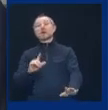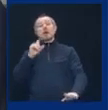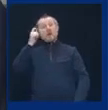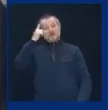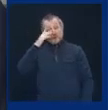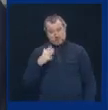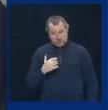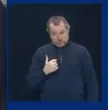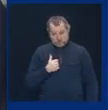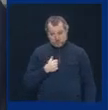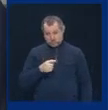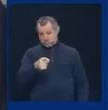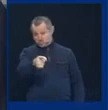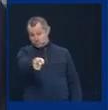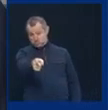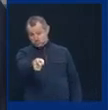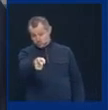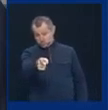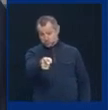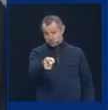You are asking, Andrew,